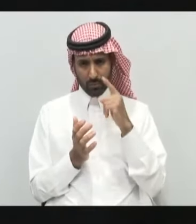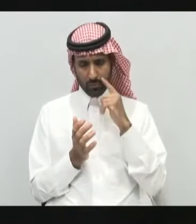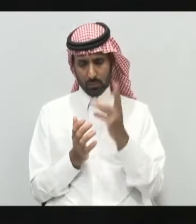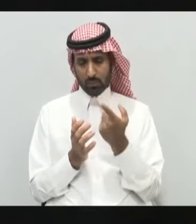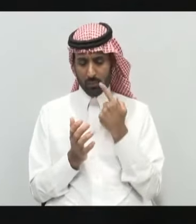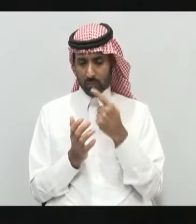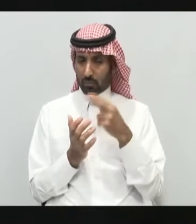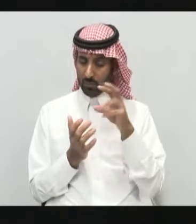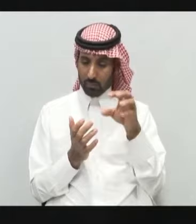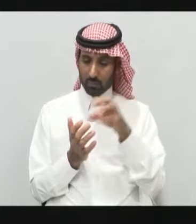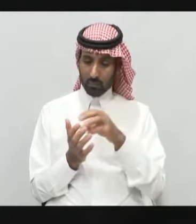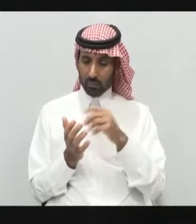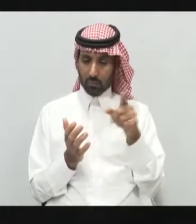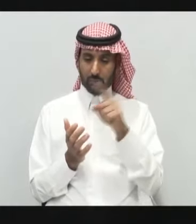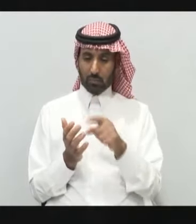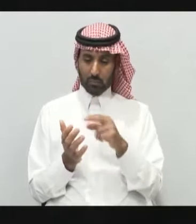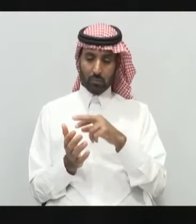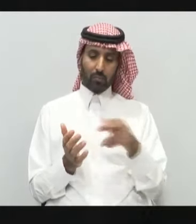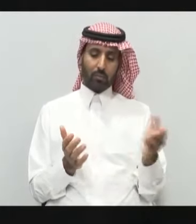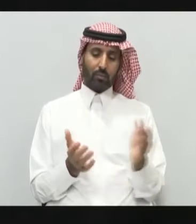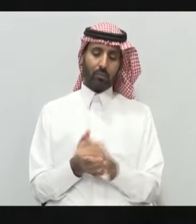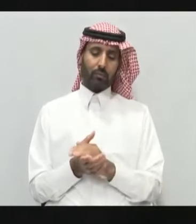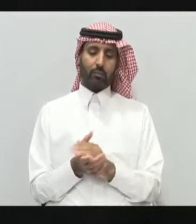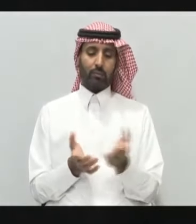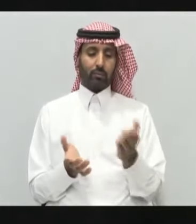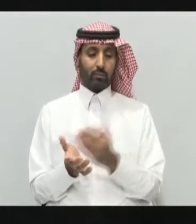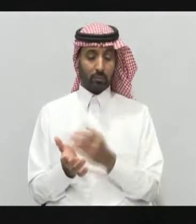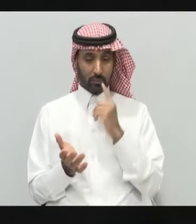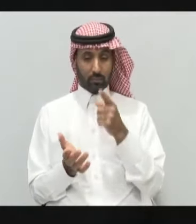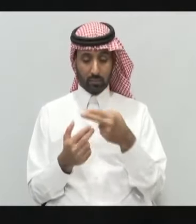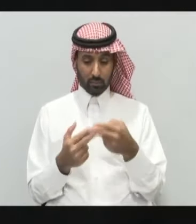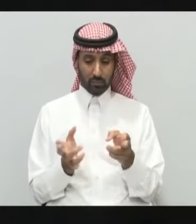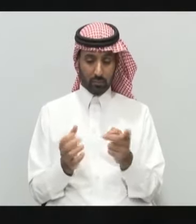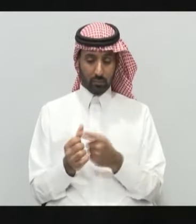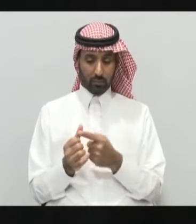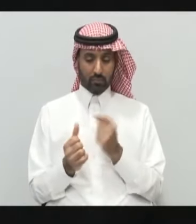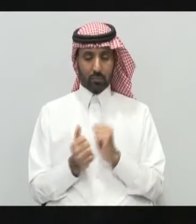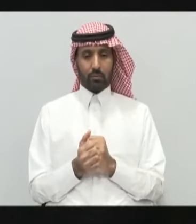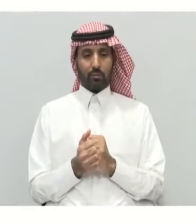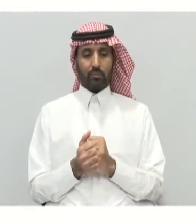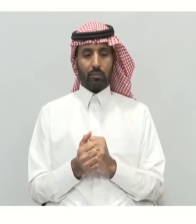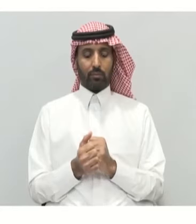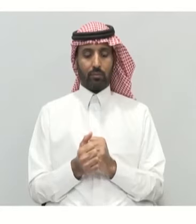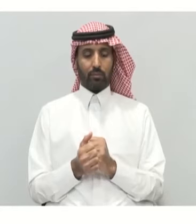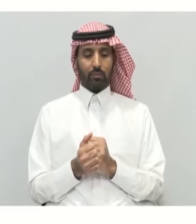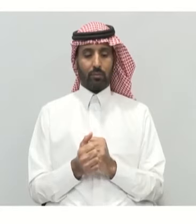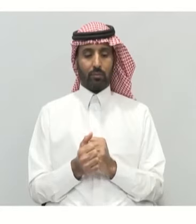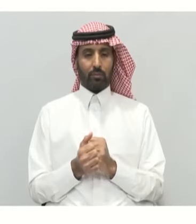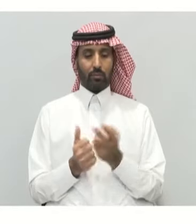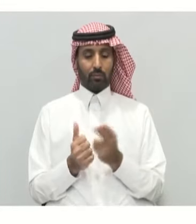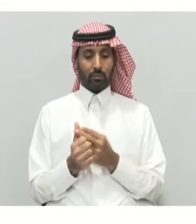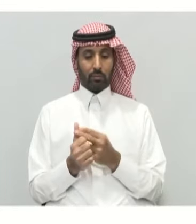to have different questions about it. And let me start with the first one. So